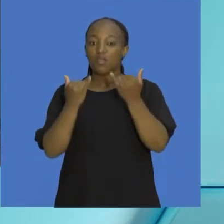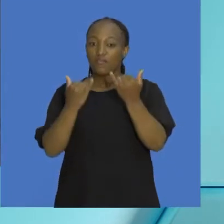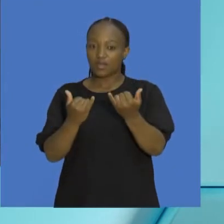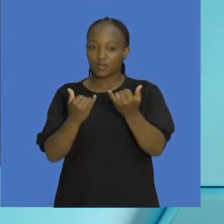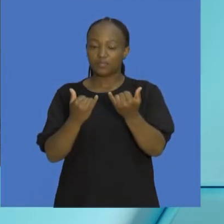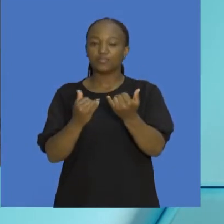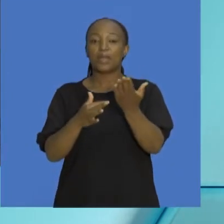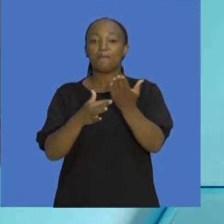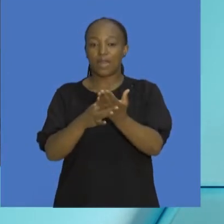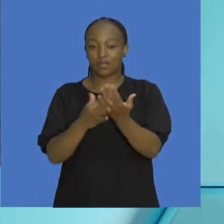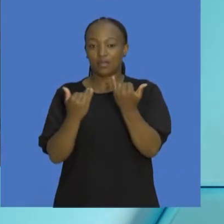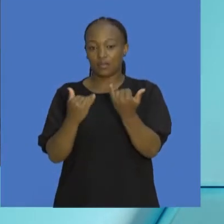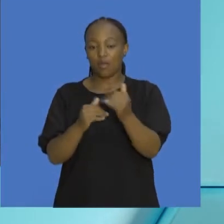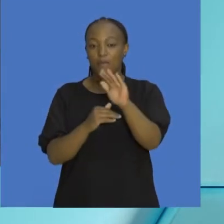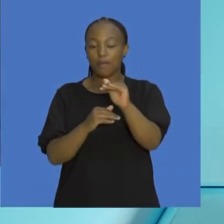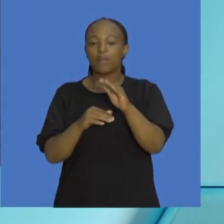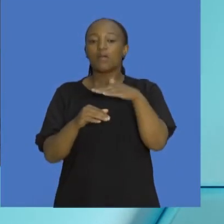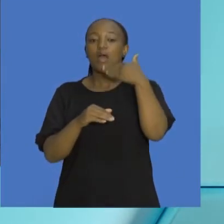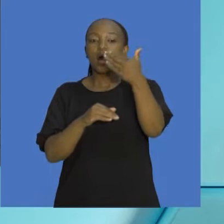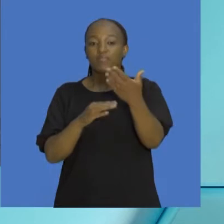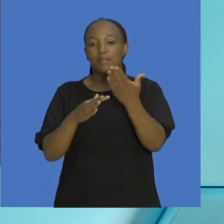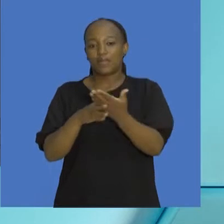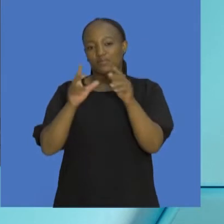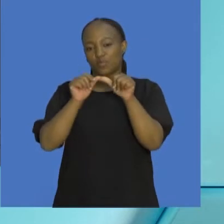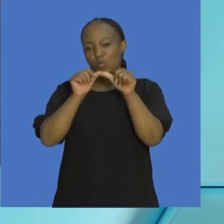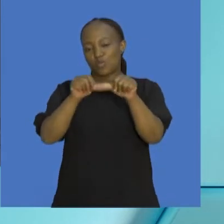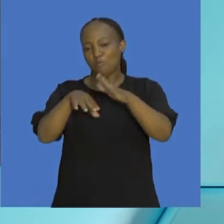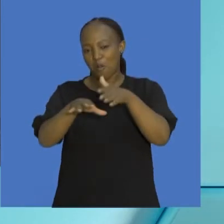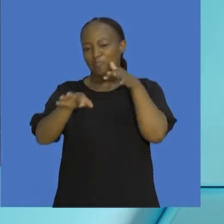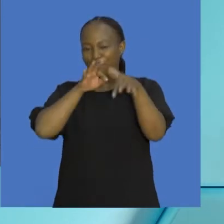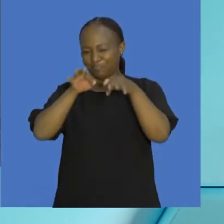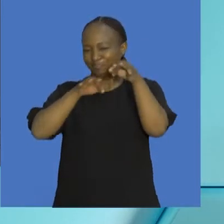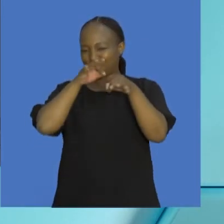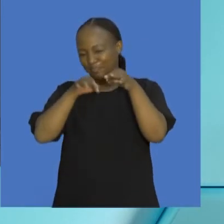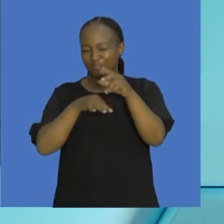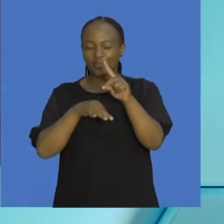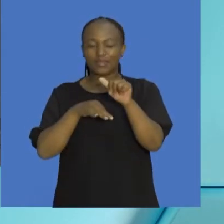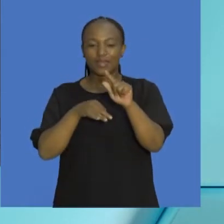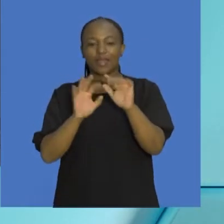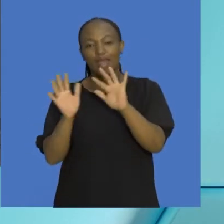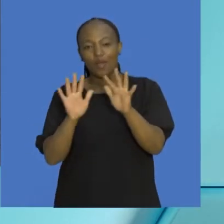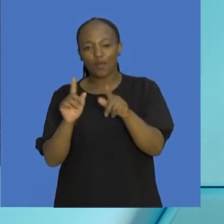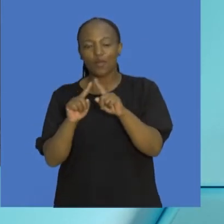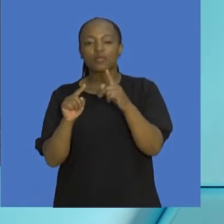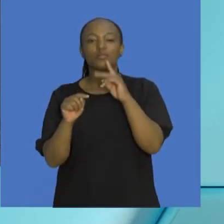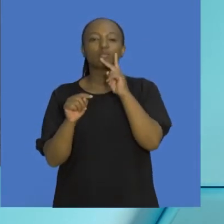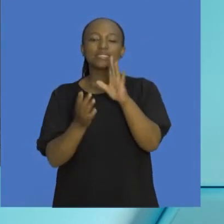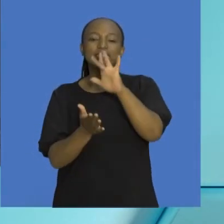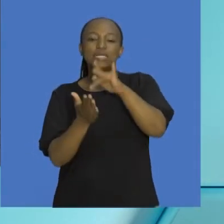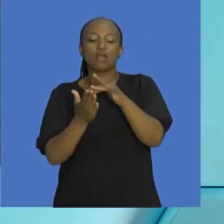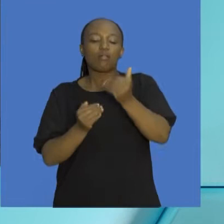bye for now. See you after the break, and we'll continue with more statistics, data handling, and look at